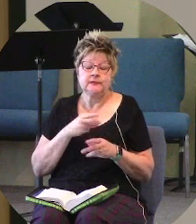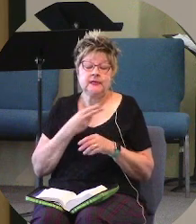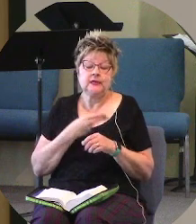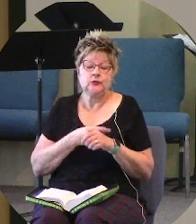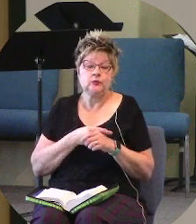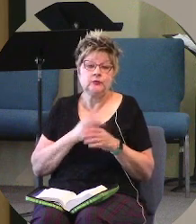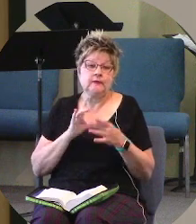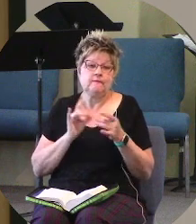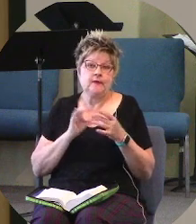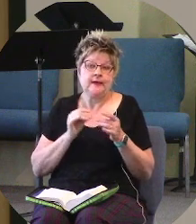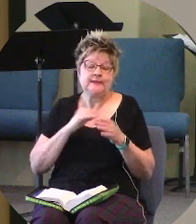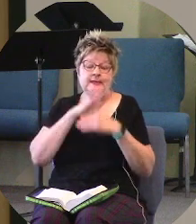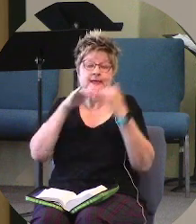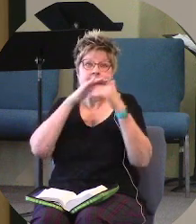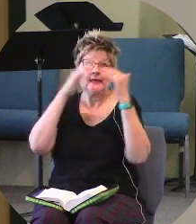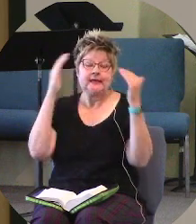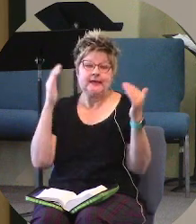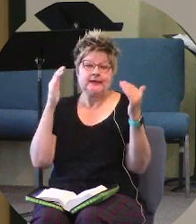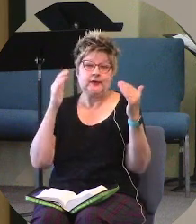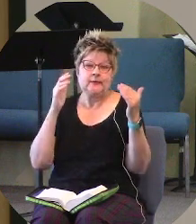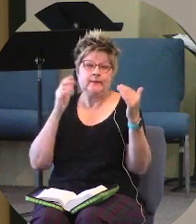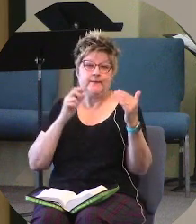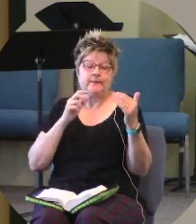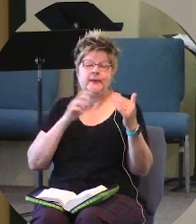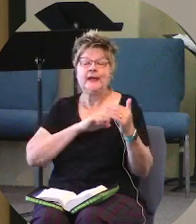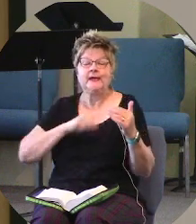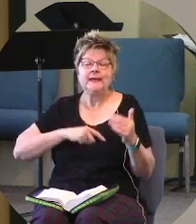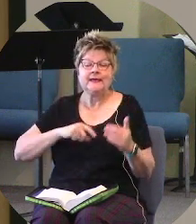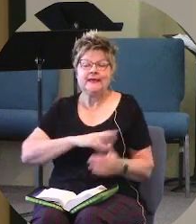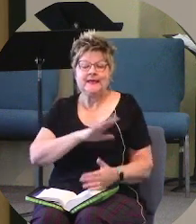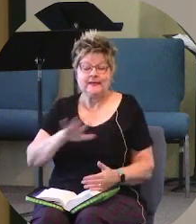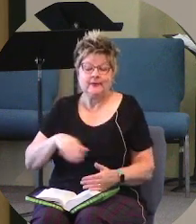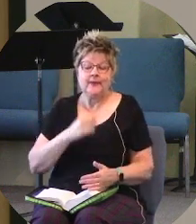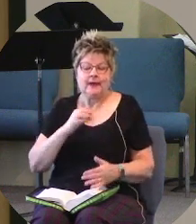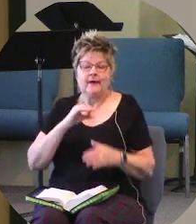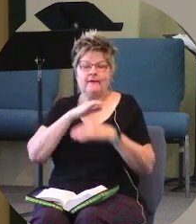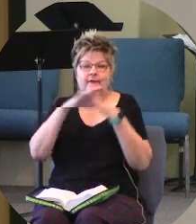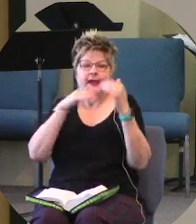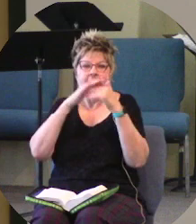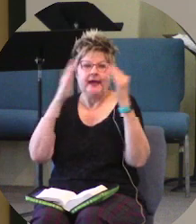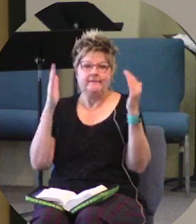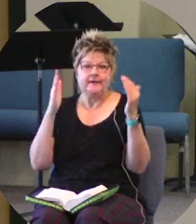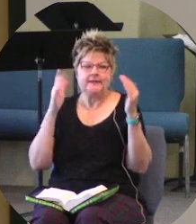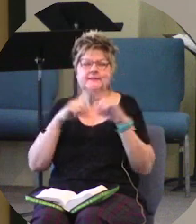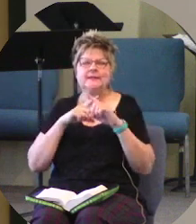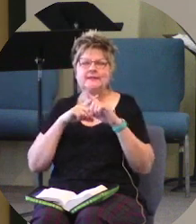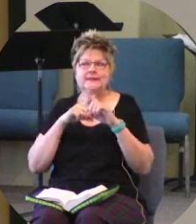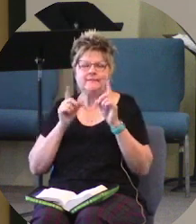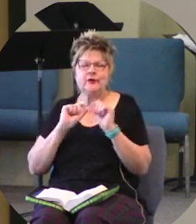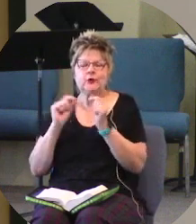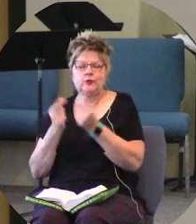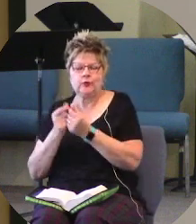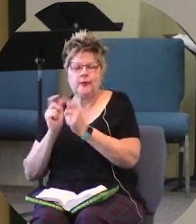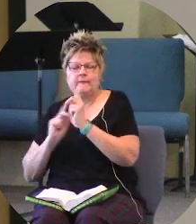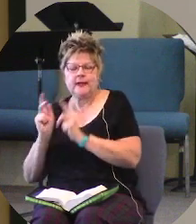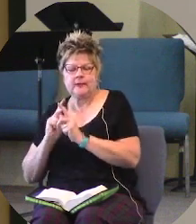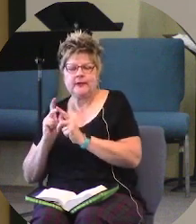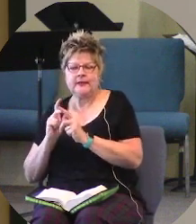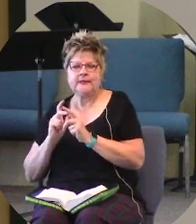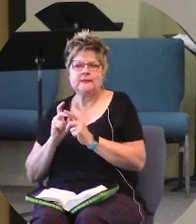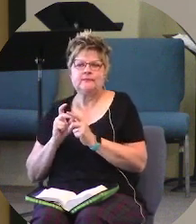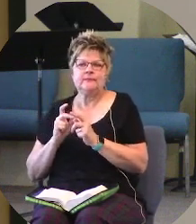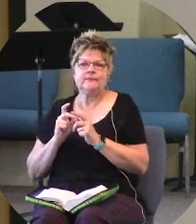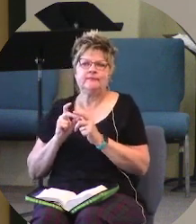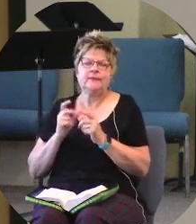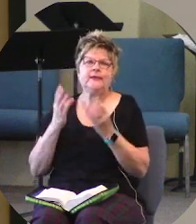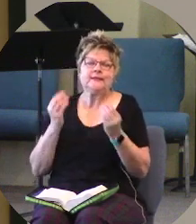Anybody know why? It's a different audience he's trying to appeal to. He's being sensitive to the Hebrew people who could